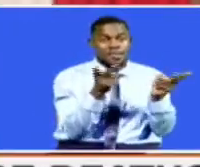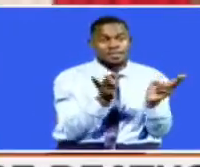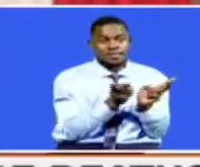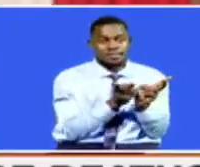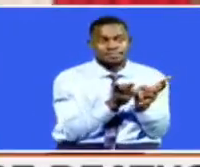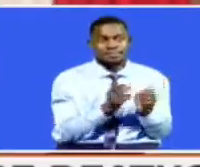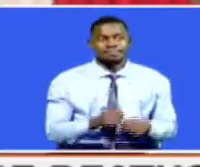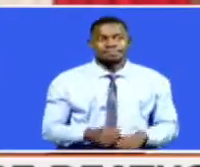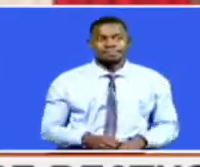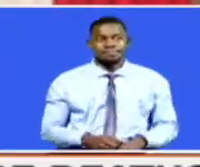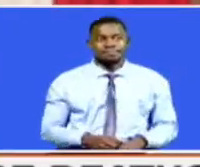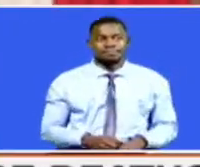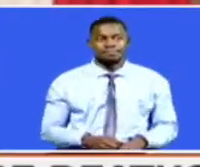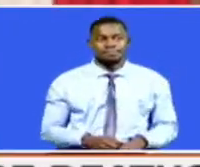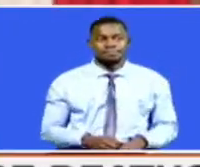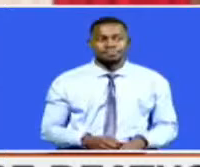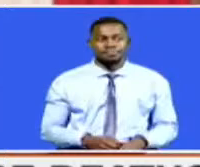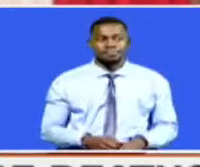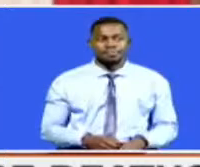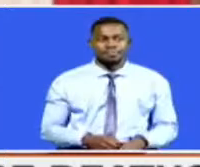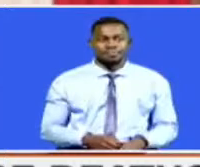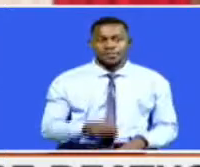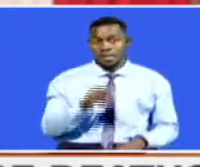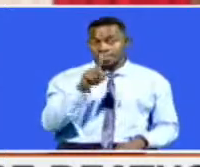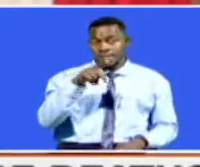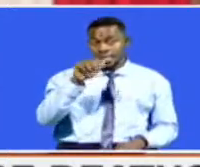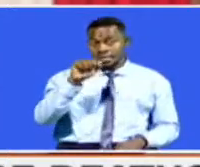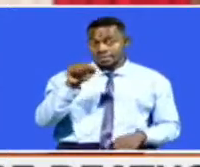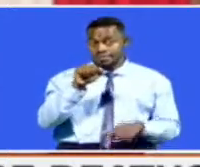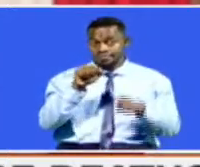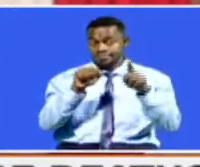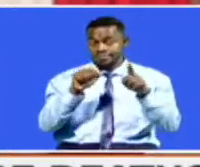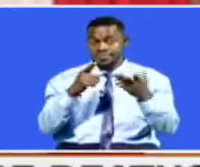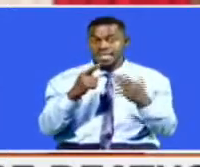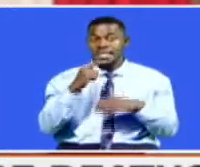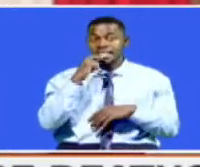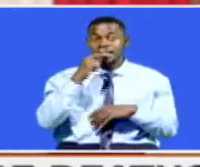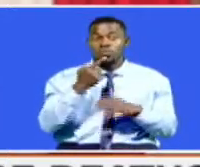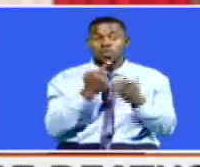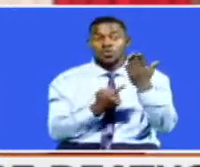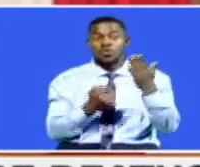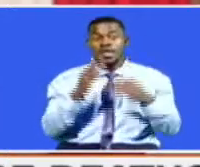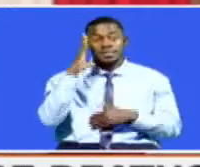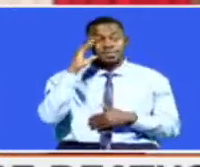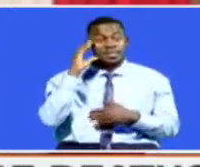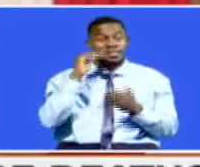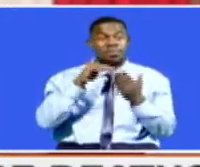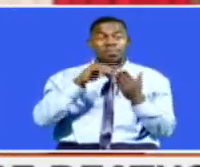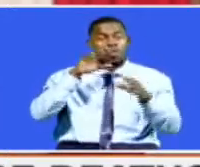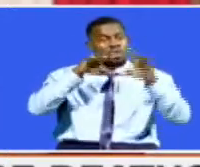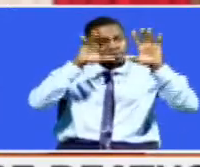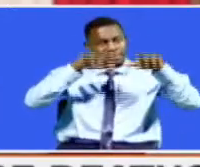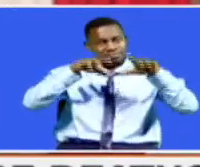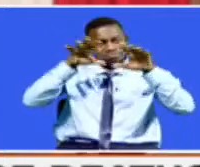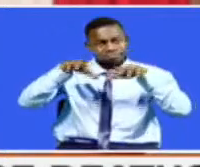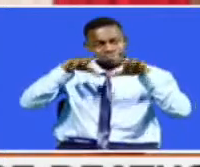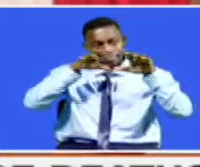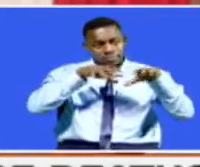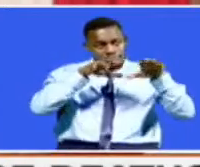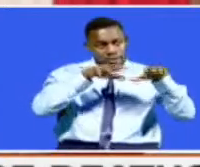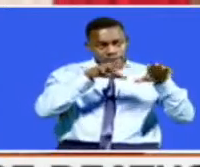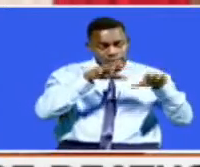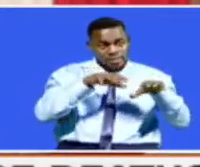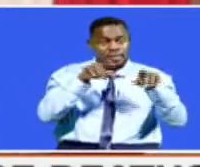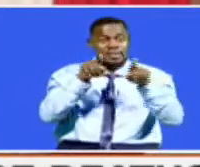are experiencing more than average rainfall, what we are calling the El Nino phenomena. And